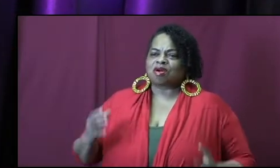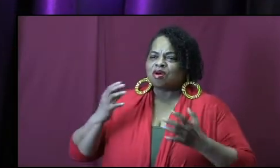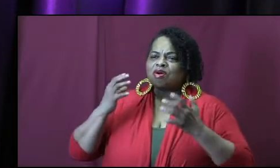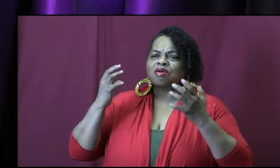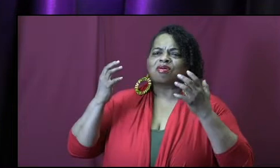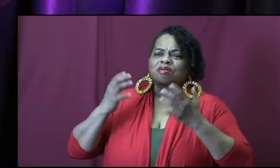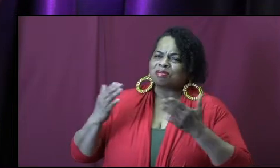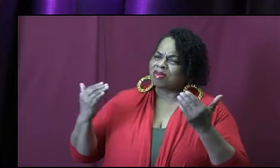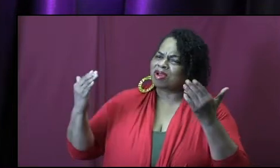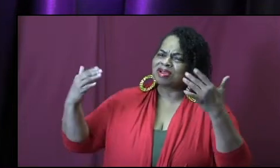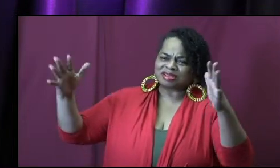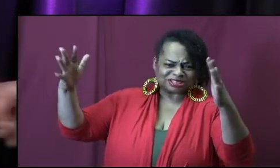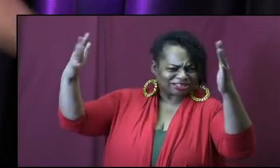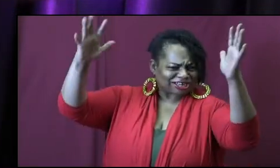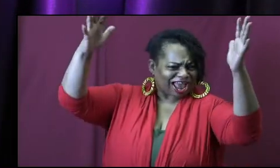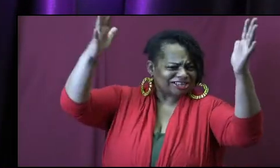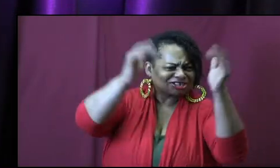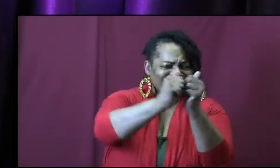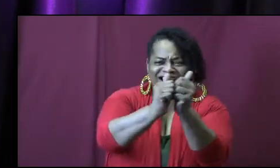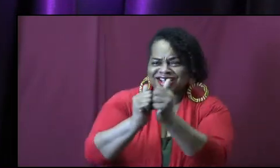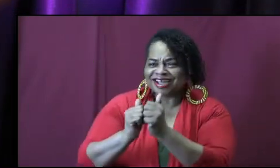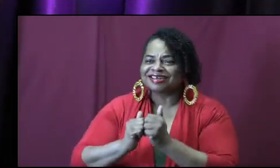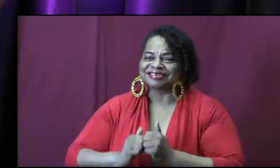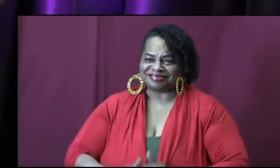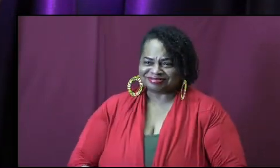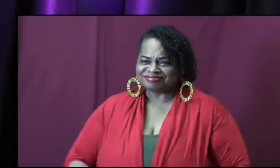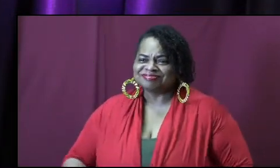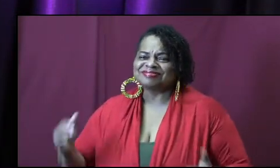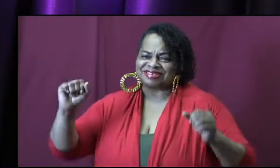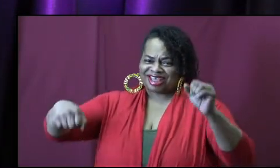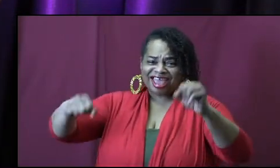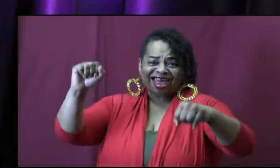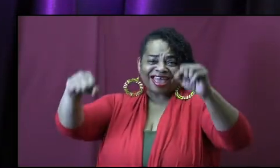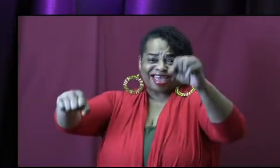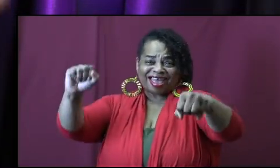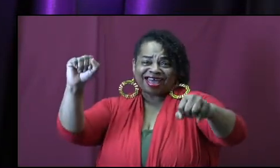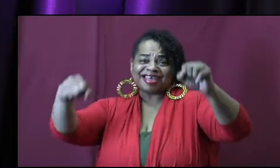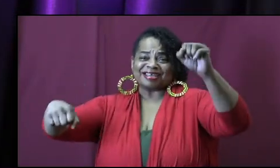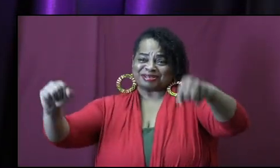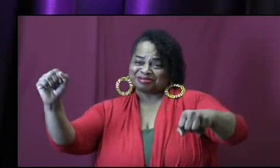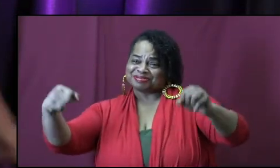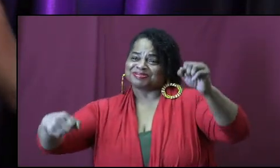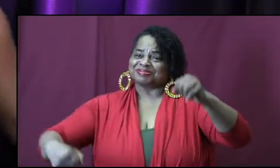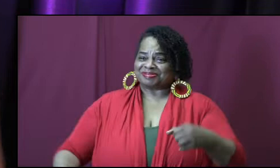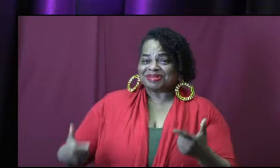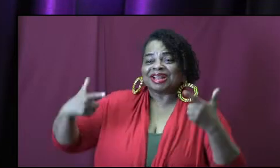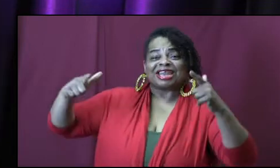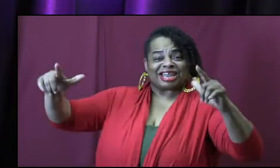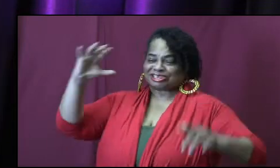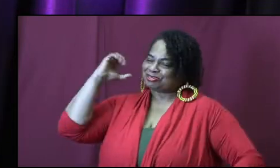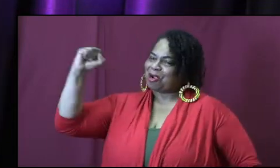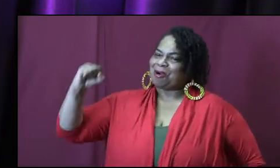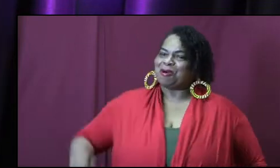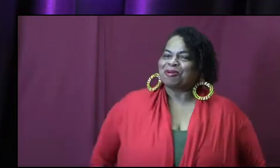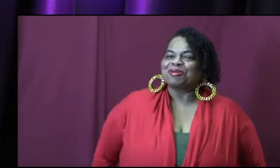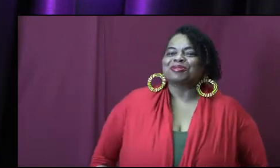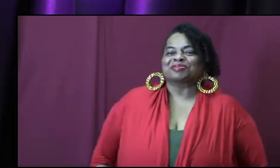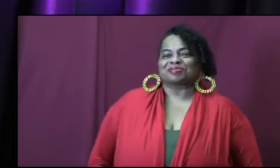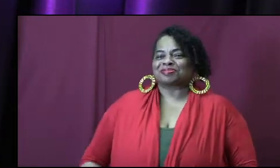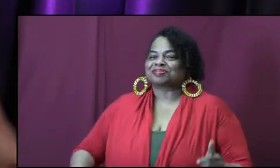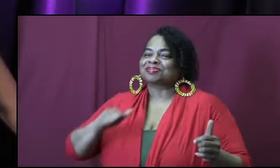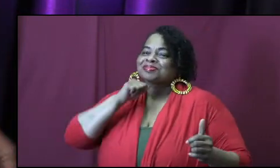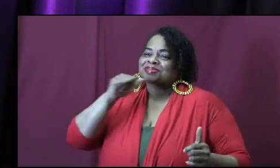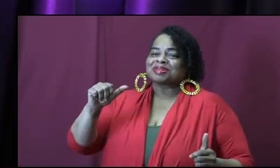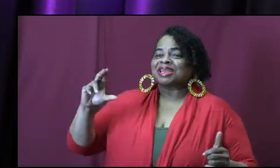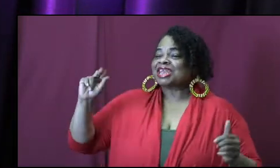Come on and put those hands together. Hey, hey, let's go. Say na na na na, na, na,